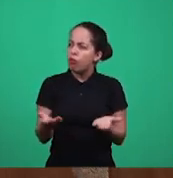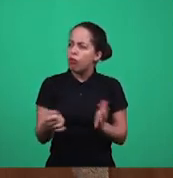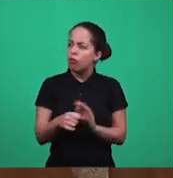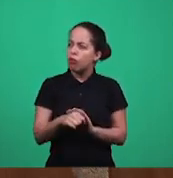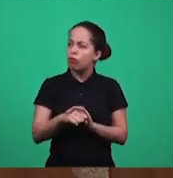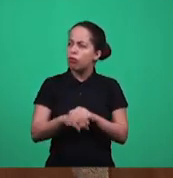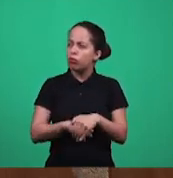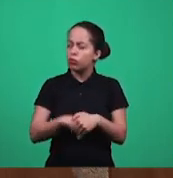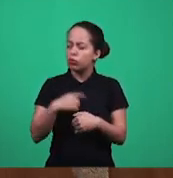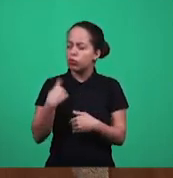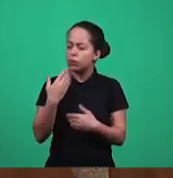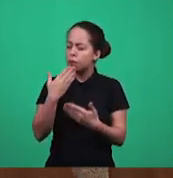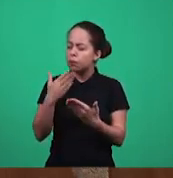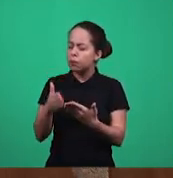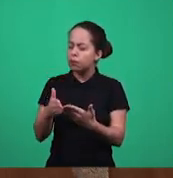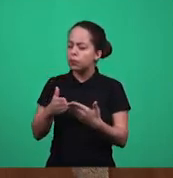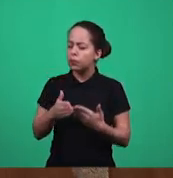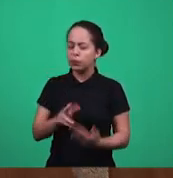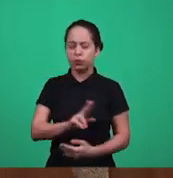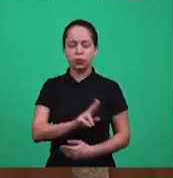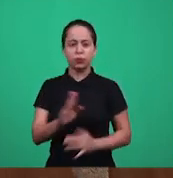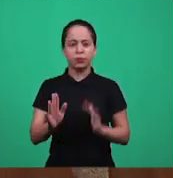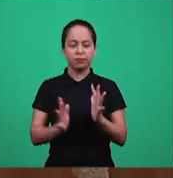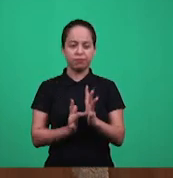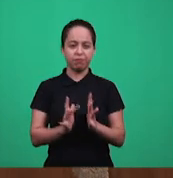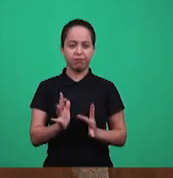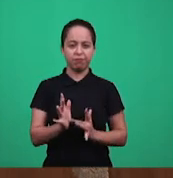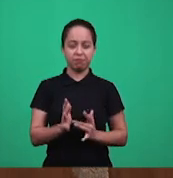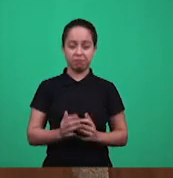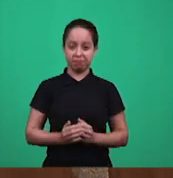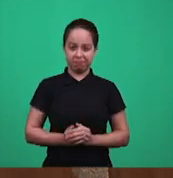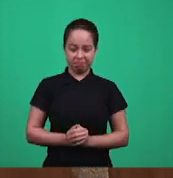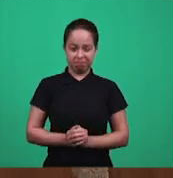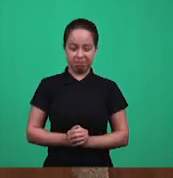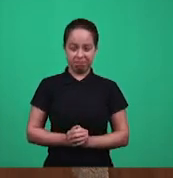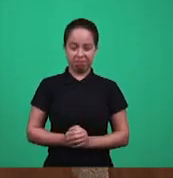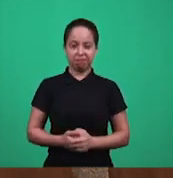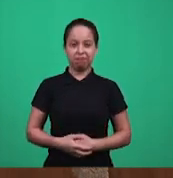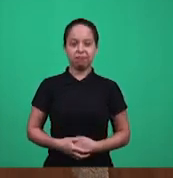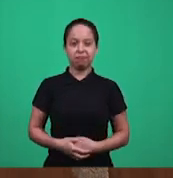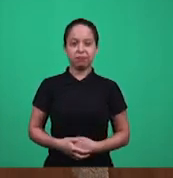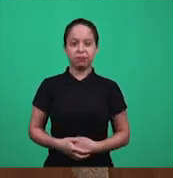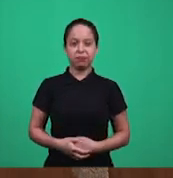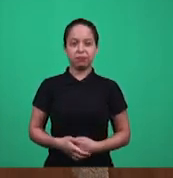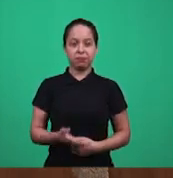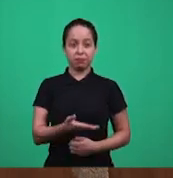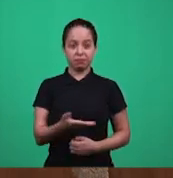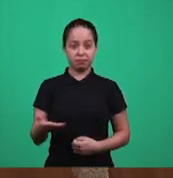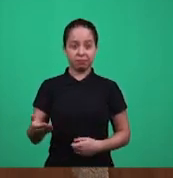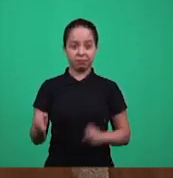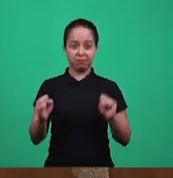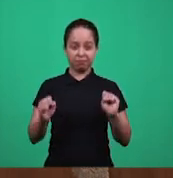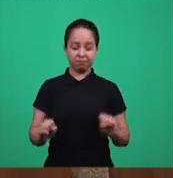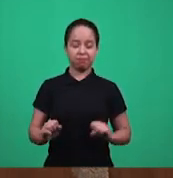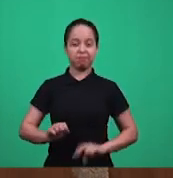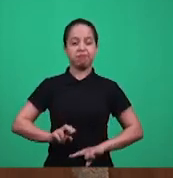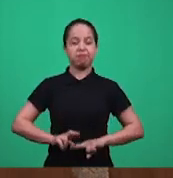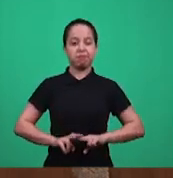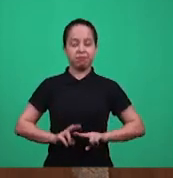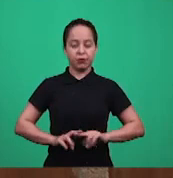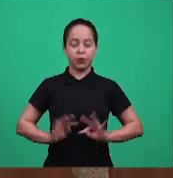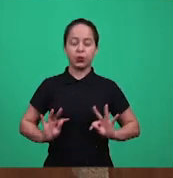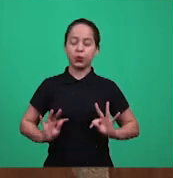us tonight. We ask you for this blessing. In the name of Jesus we pray. Amen. The church may be